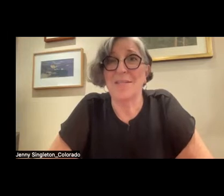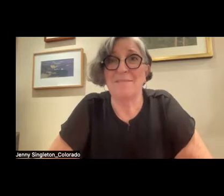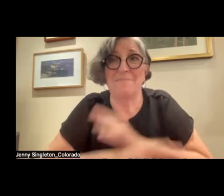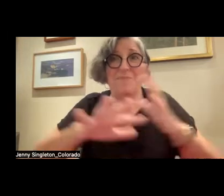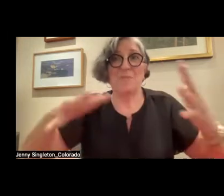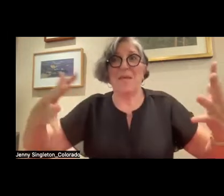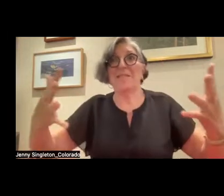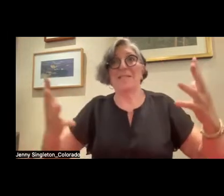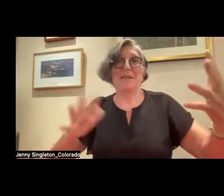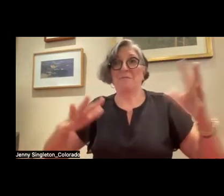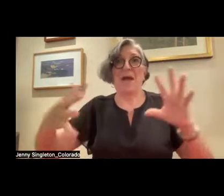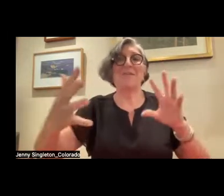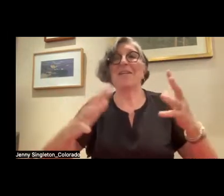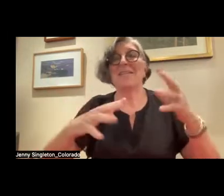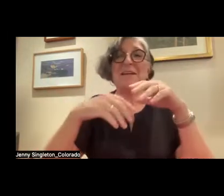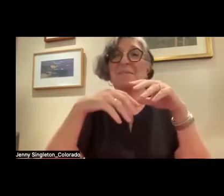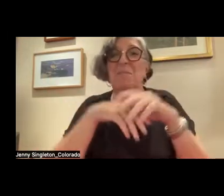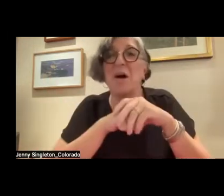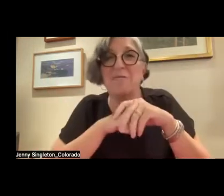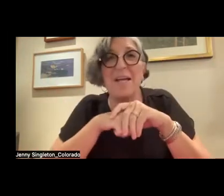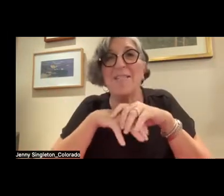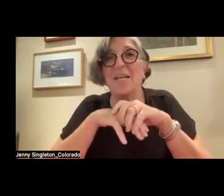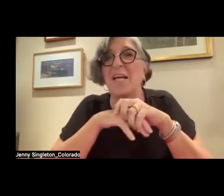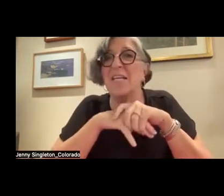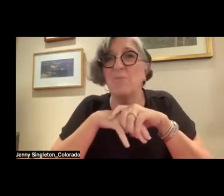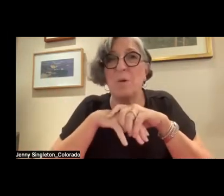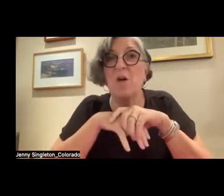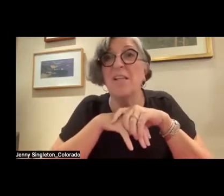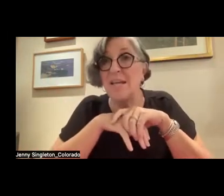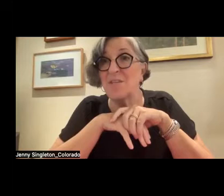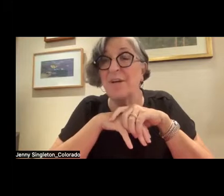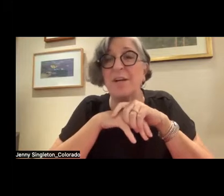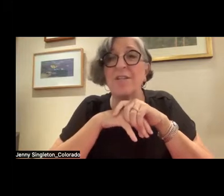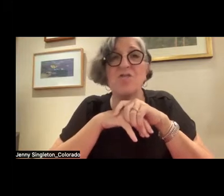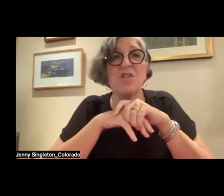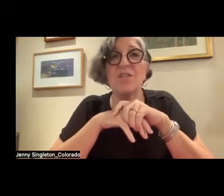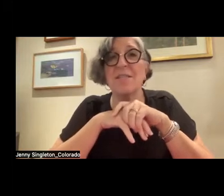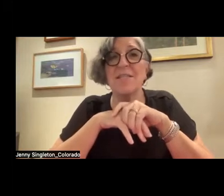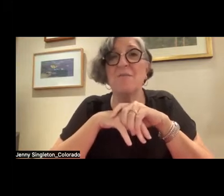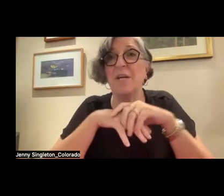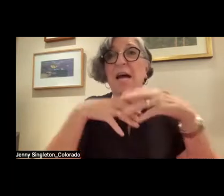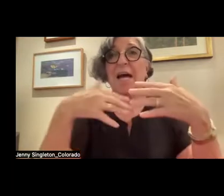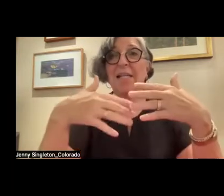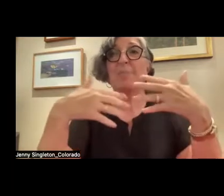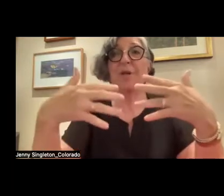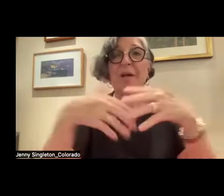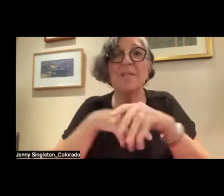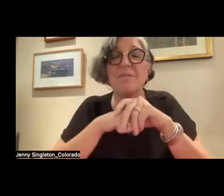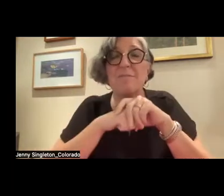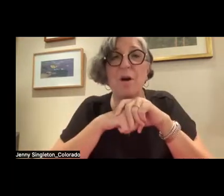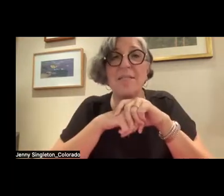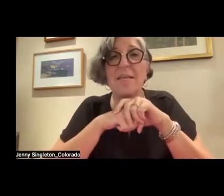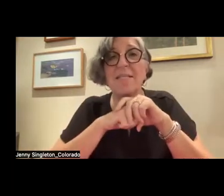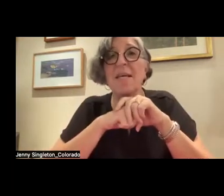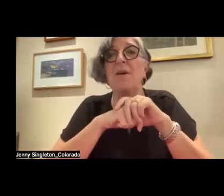use the space around us to modify a sign is what we call classifier constructions. This is a very highly